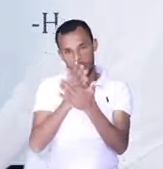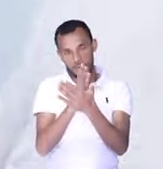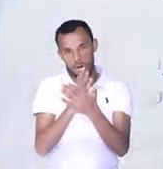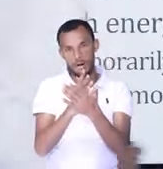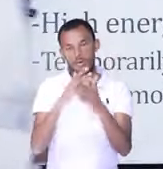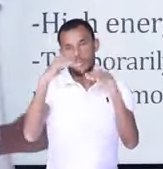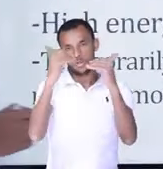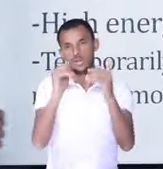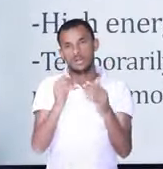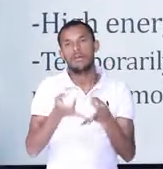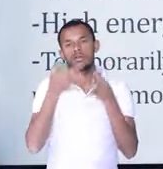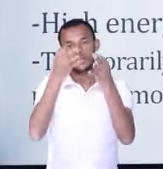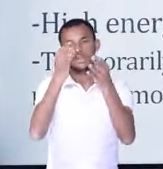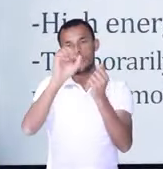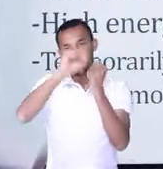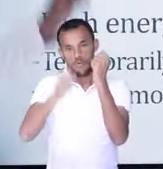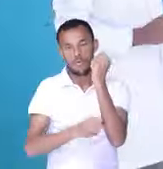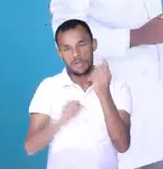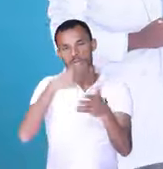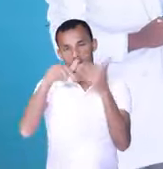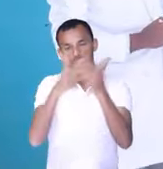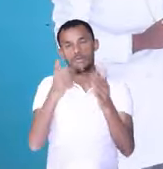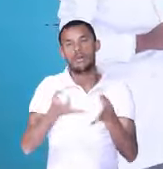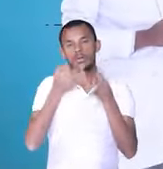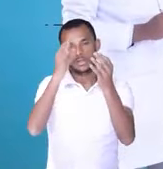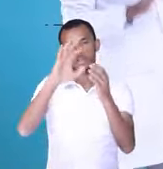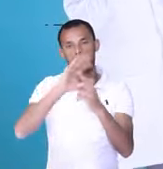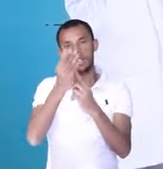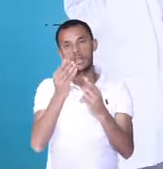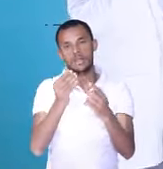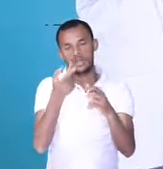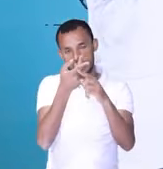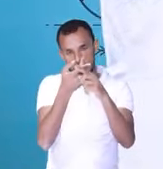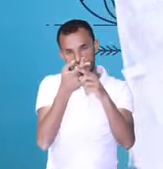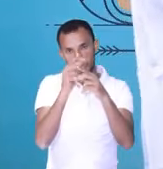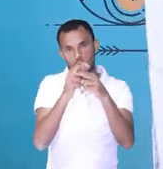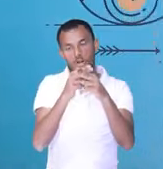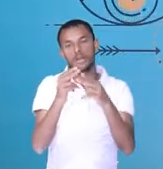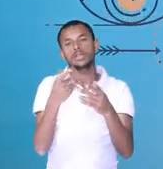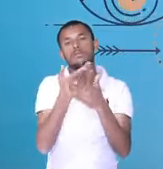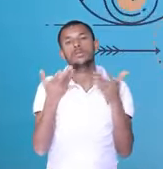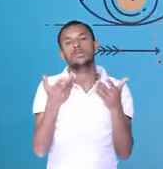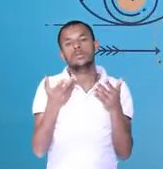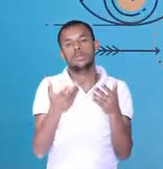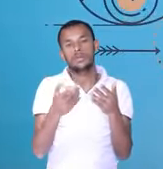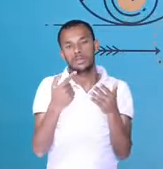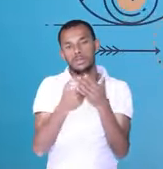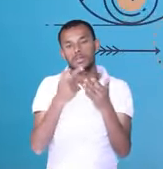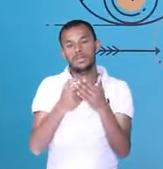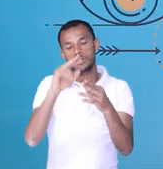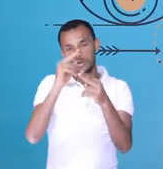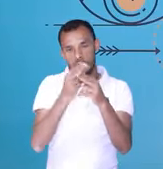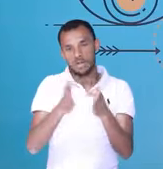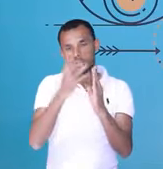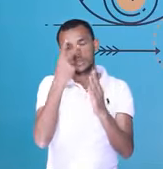a transition state can be formed. Therefore, transition state is short-lived species. This is short-lived species.